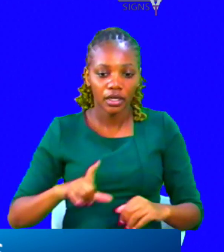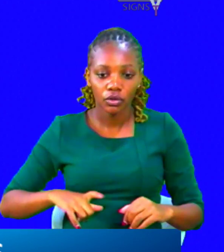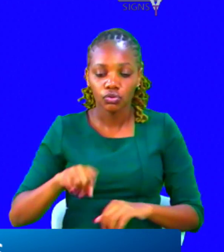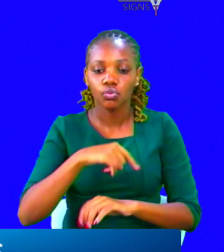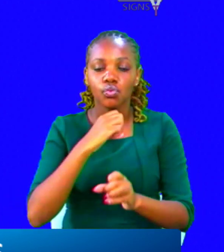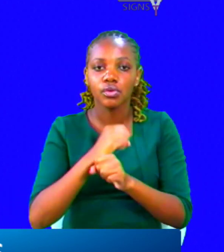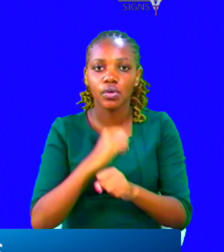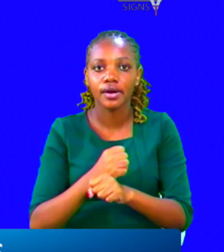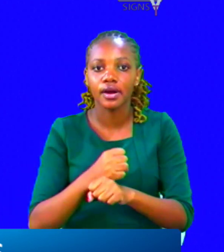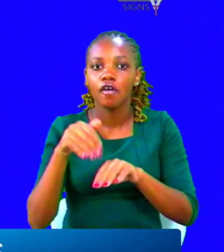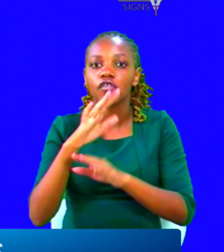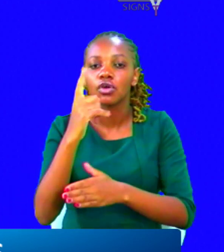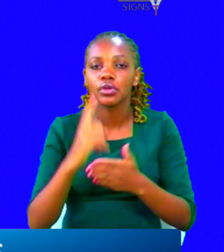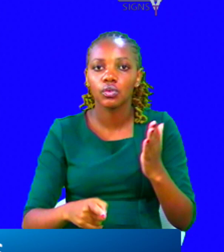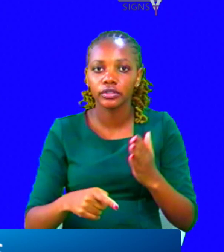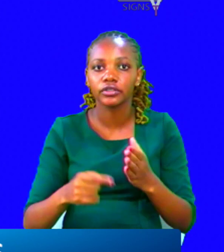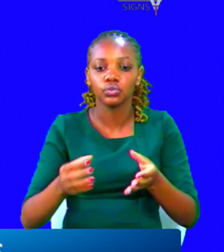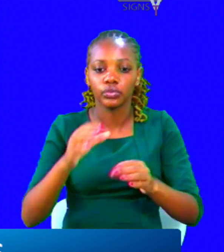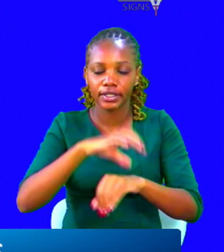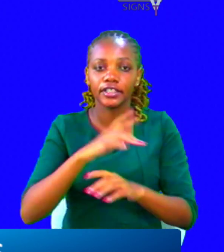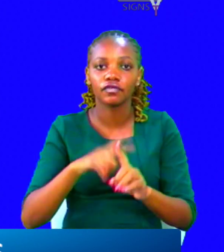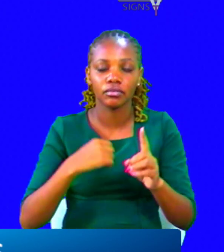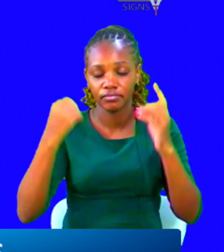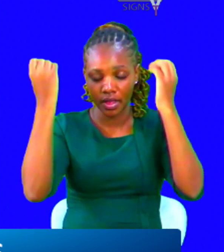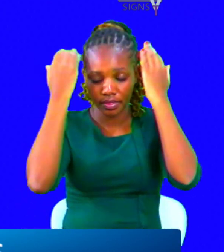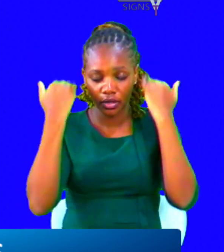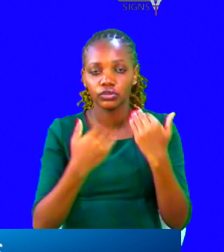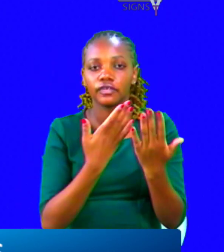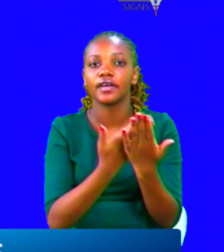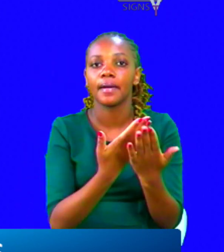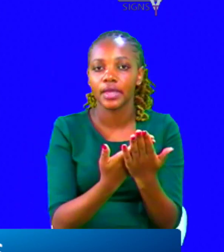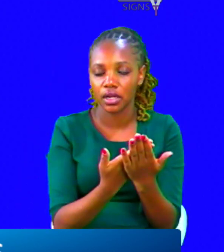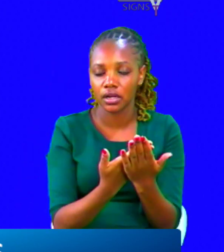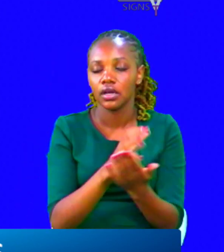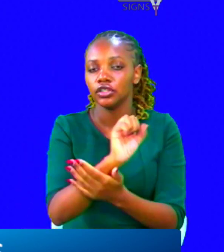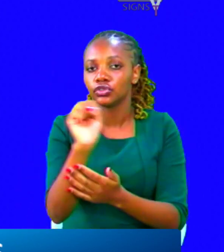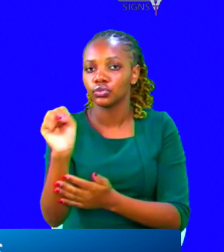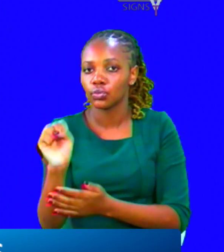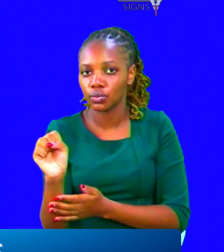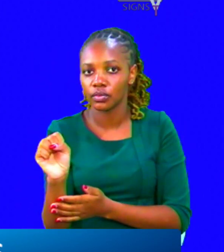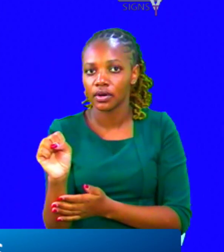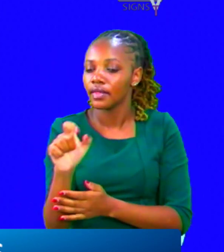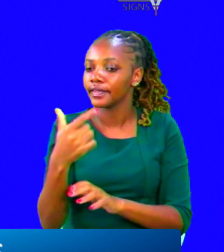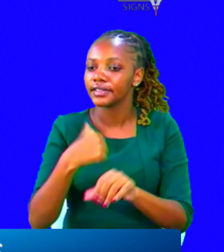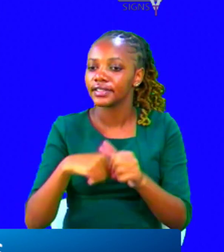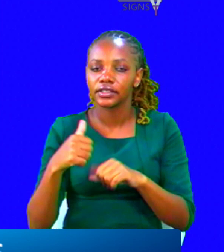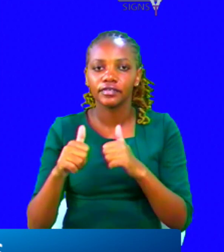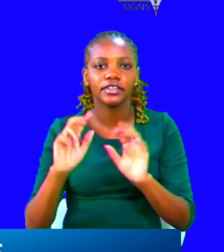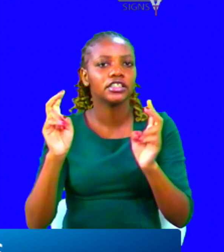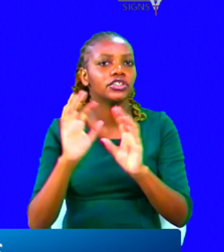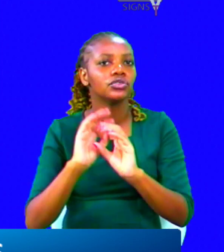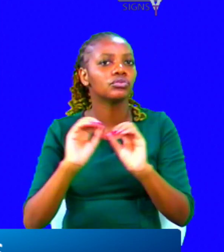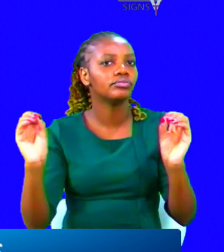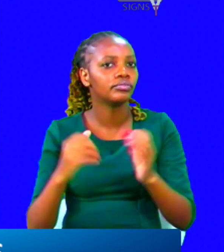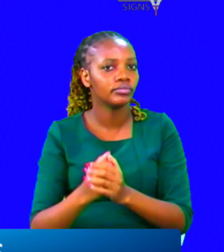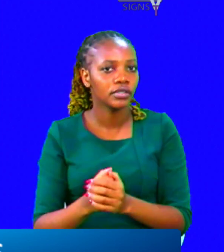the retroactive effect given after the Court of Appeal ruling. So retroactivity was not an